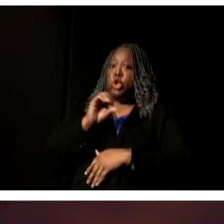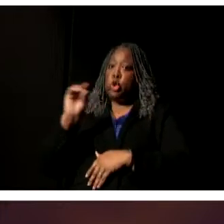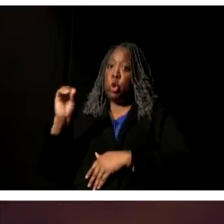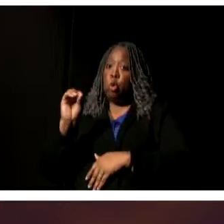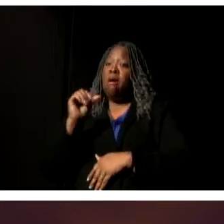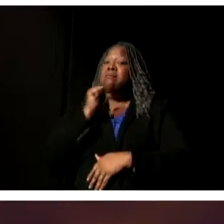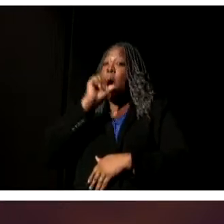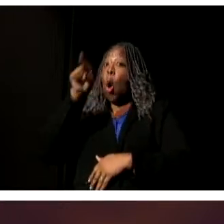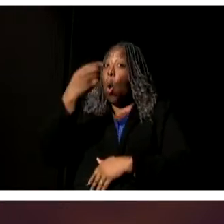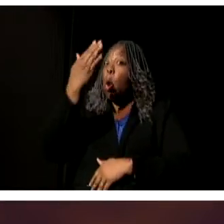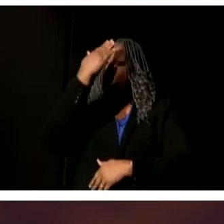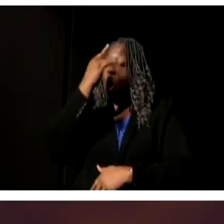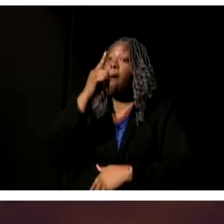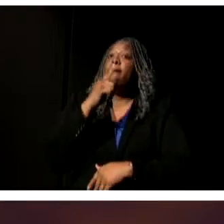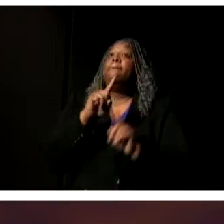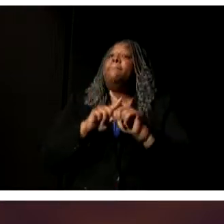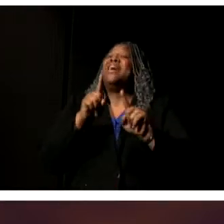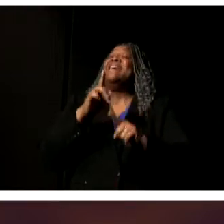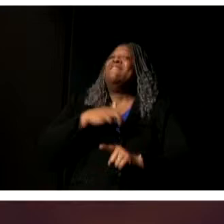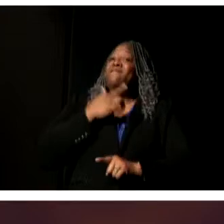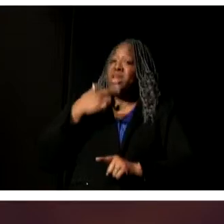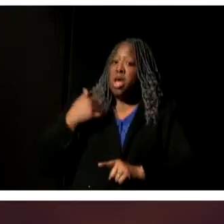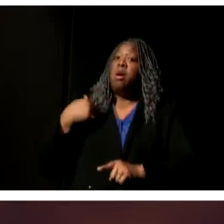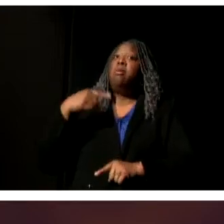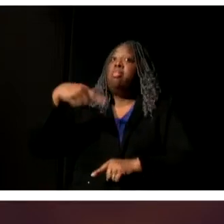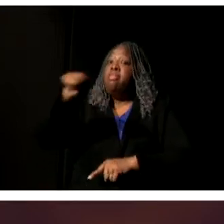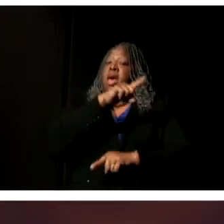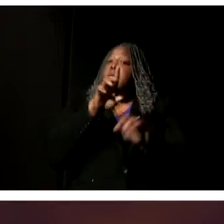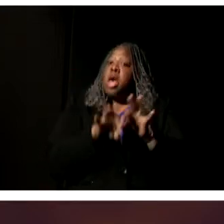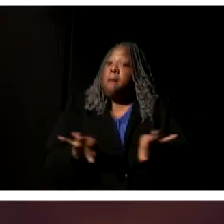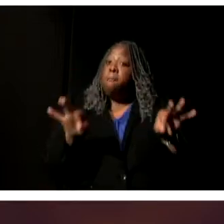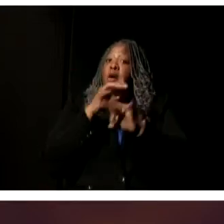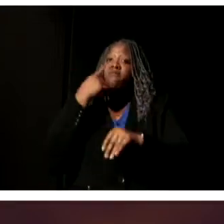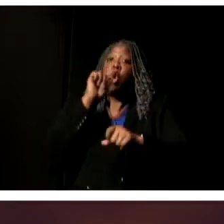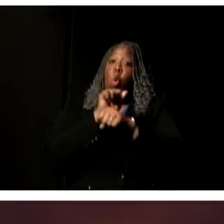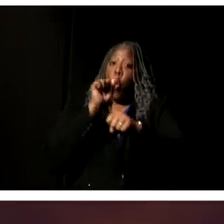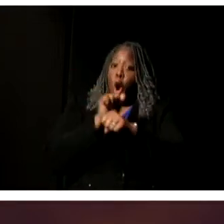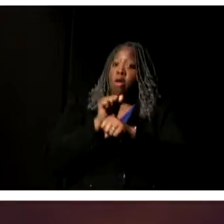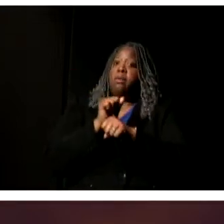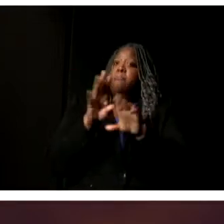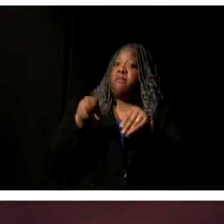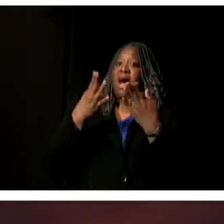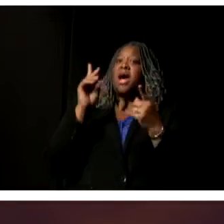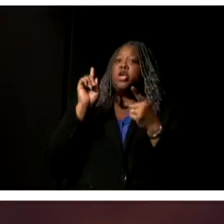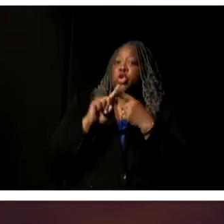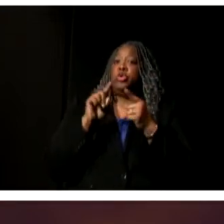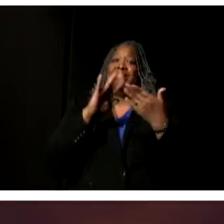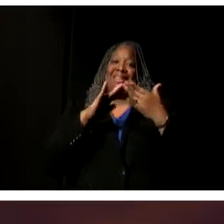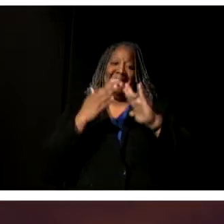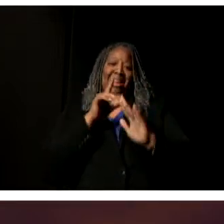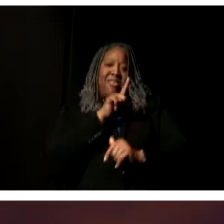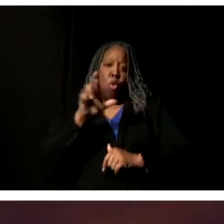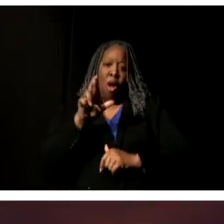feel they are important to the work we do at the City of Little Rock. Let's give our employees a round of applause.